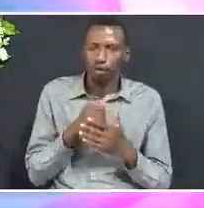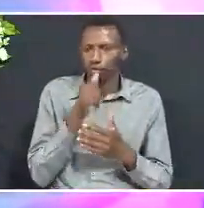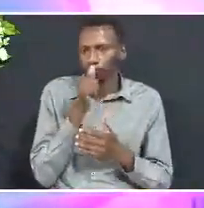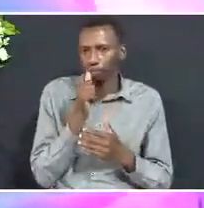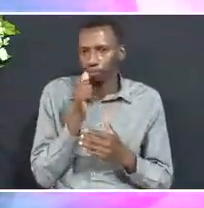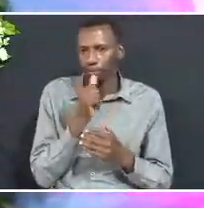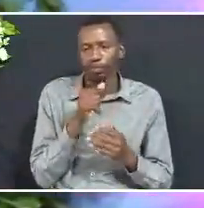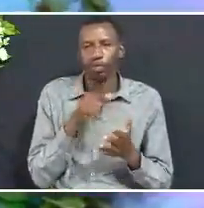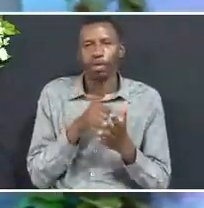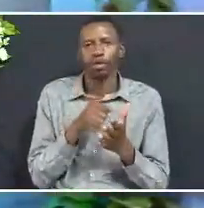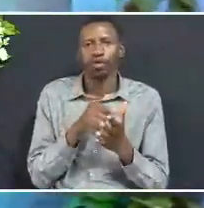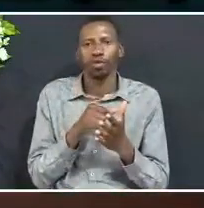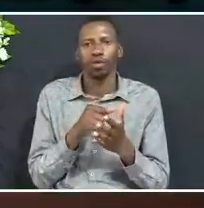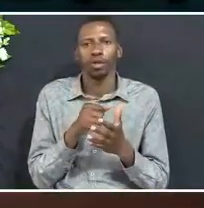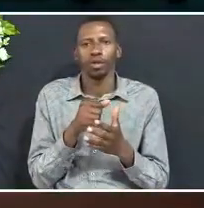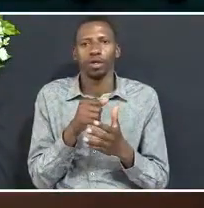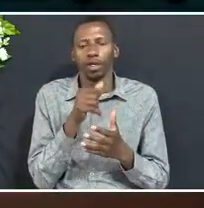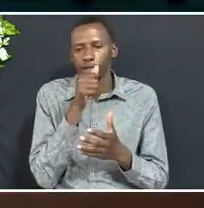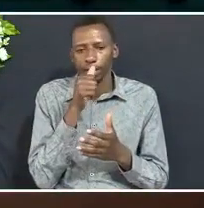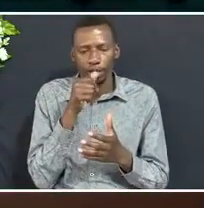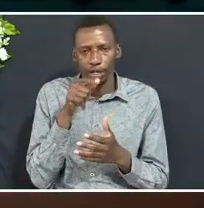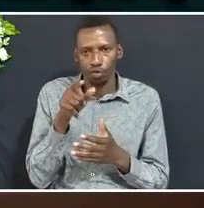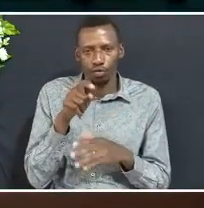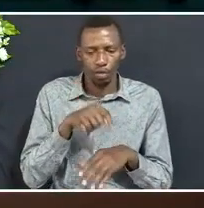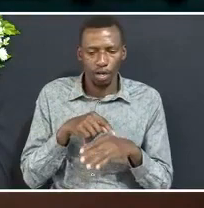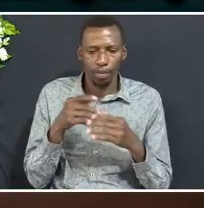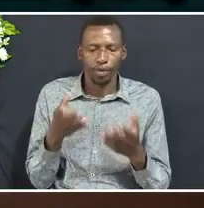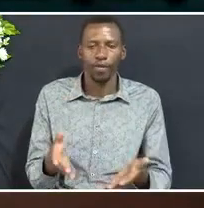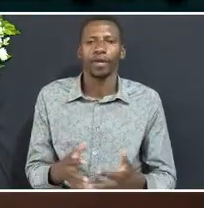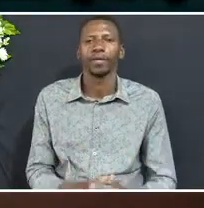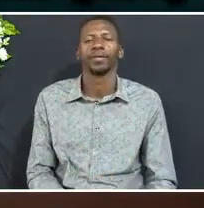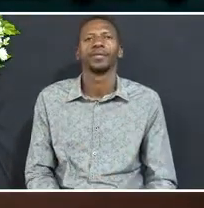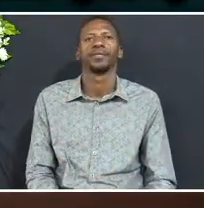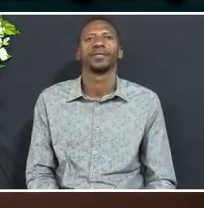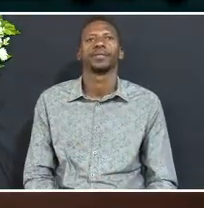secrets, including the secret of your being here.